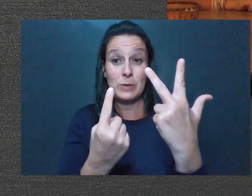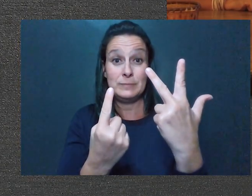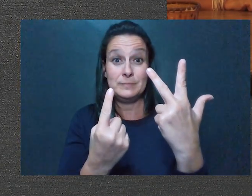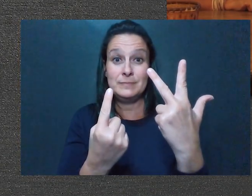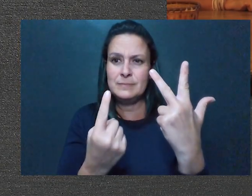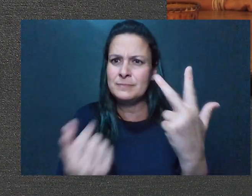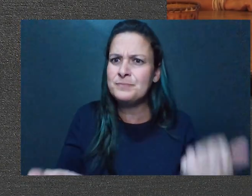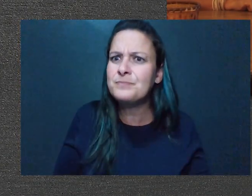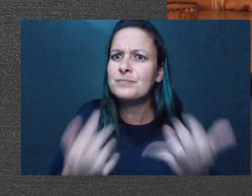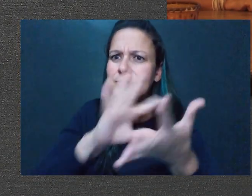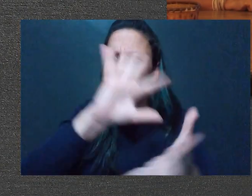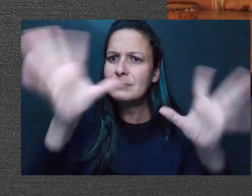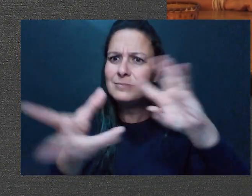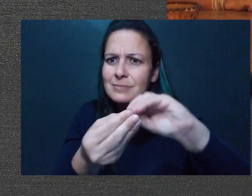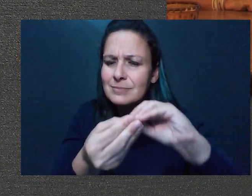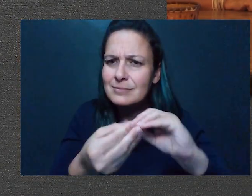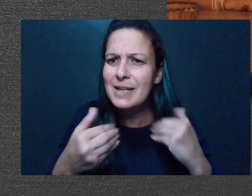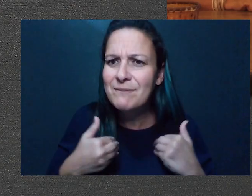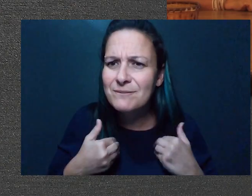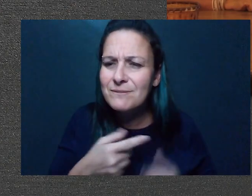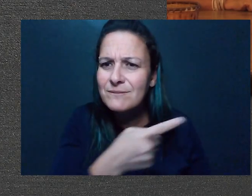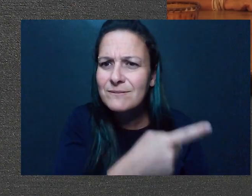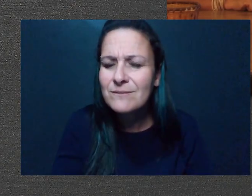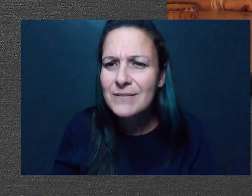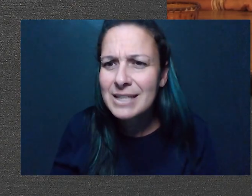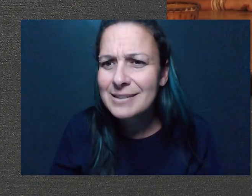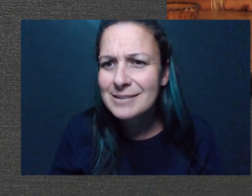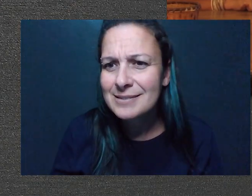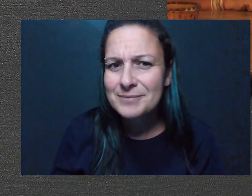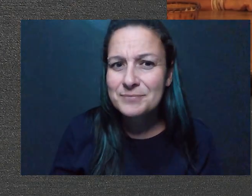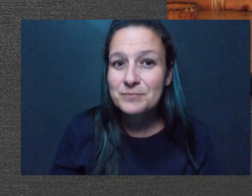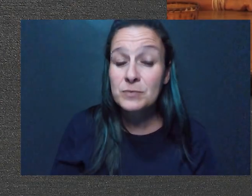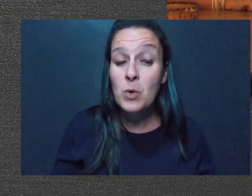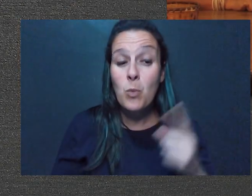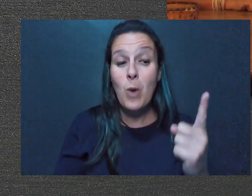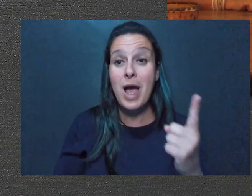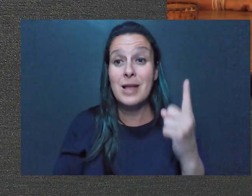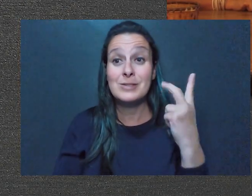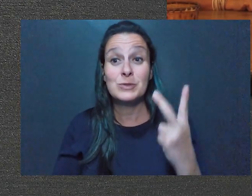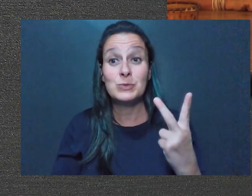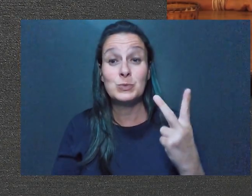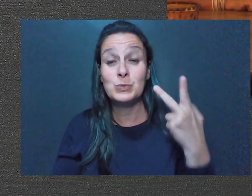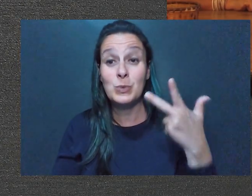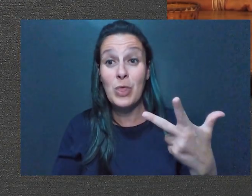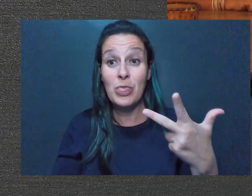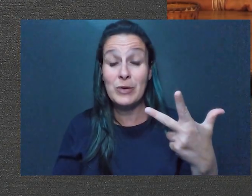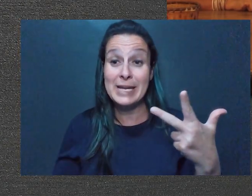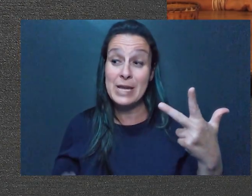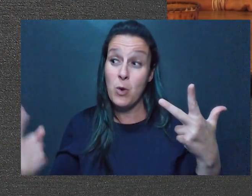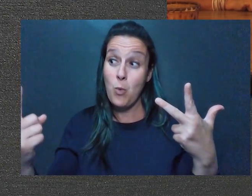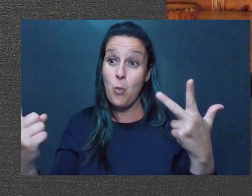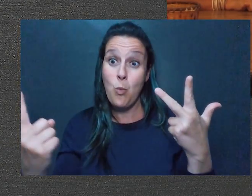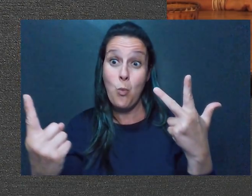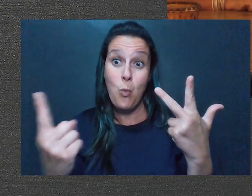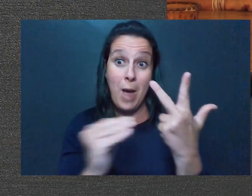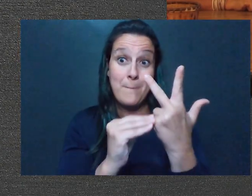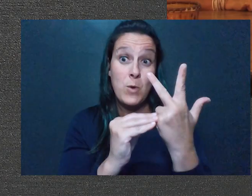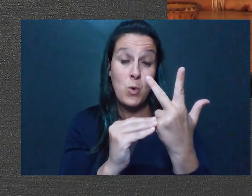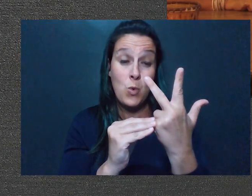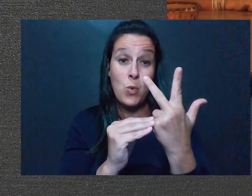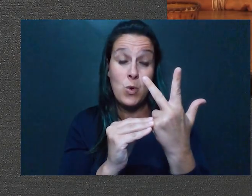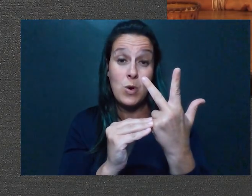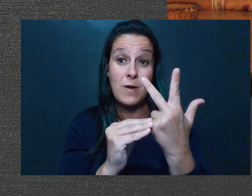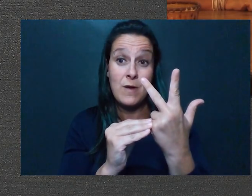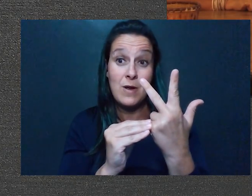Now, how many apples does Muzzy have? 1, 2, 3. We added one